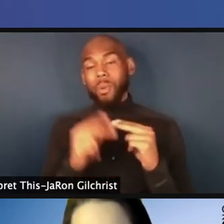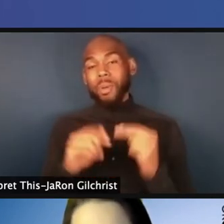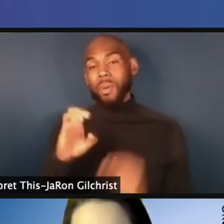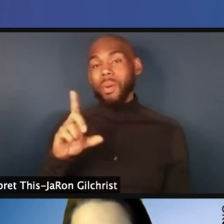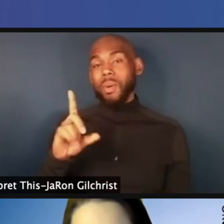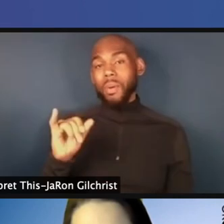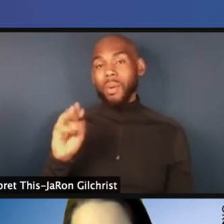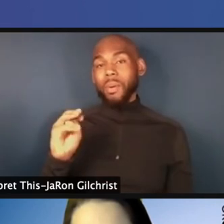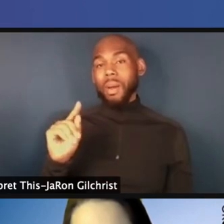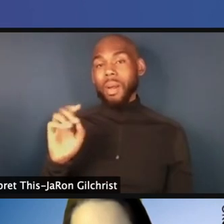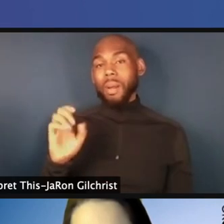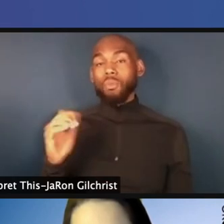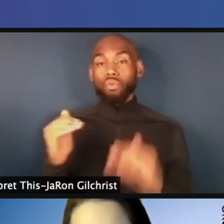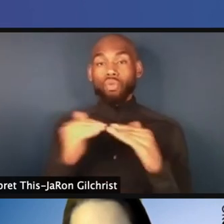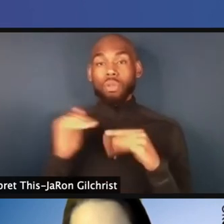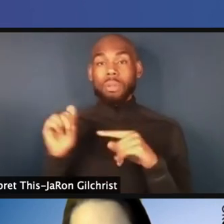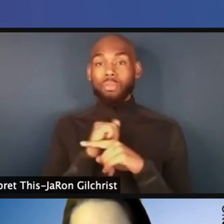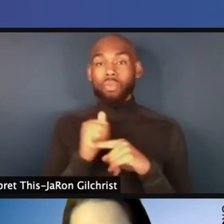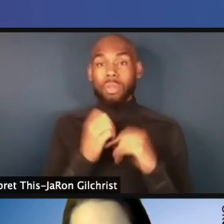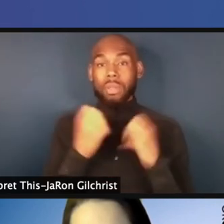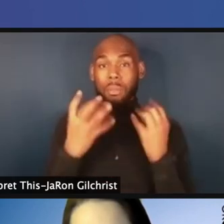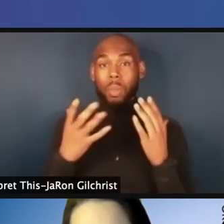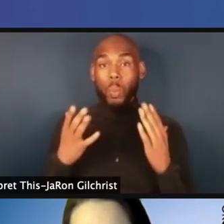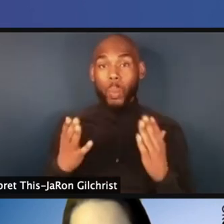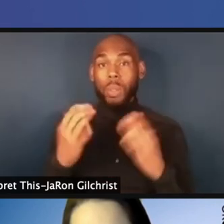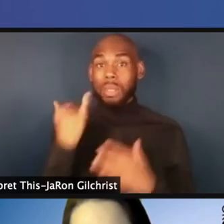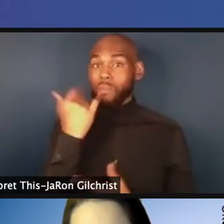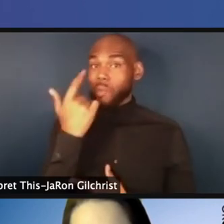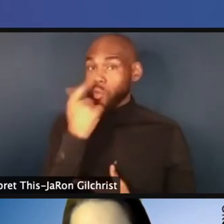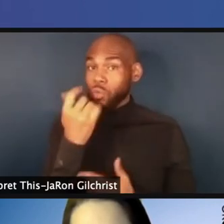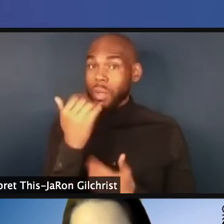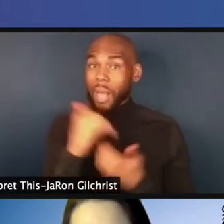ways. So if you're interested in collaborating, drop us a line.